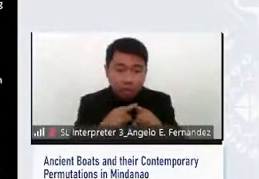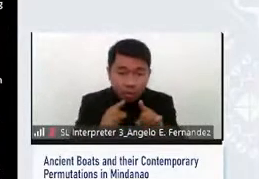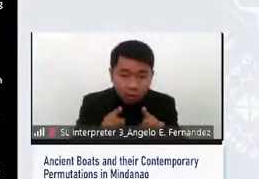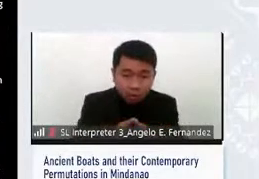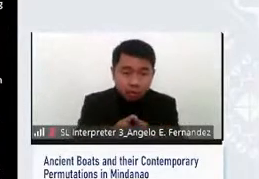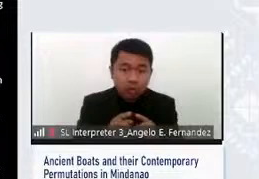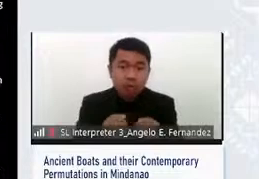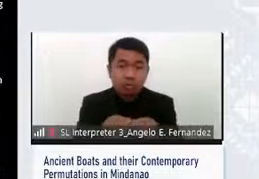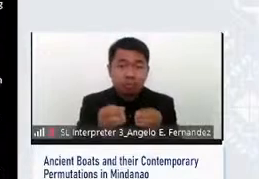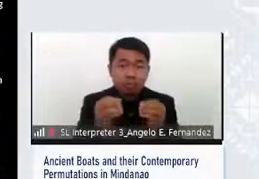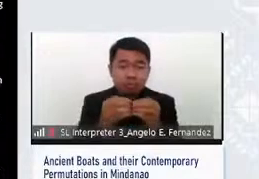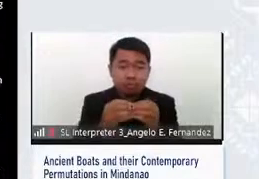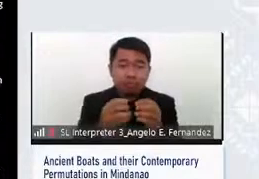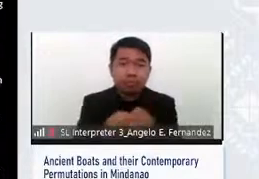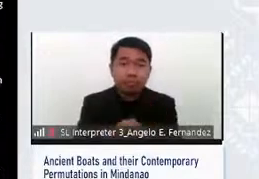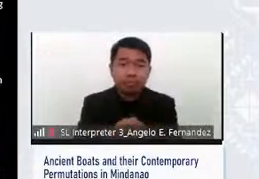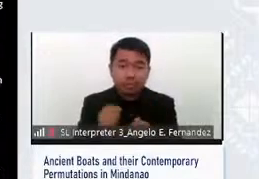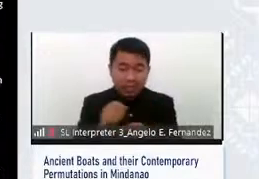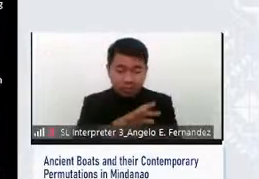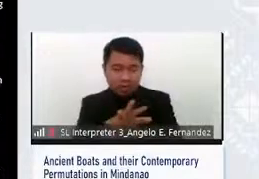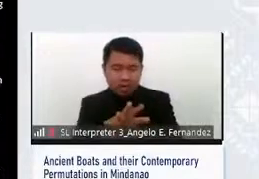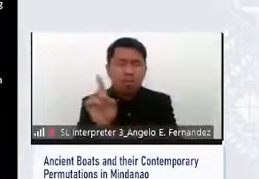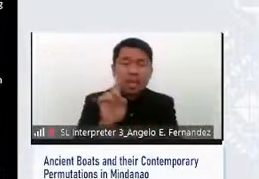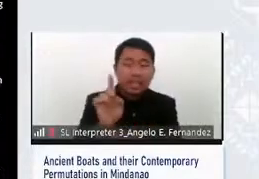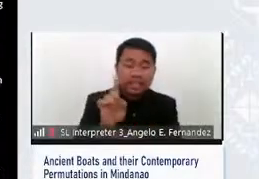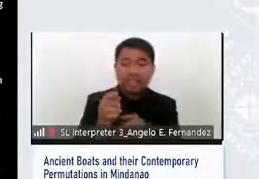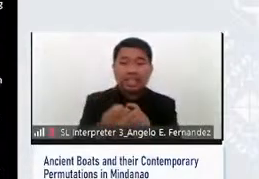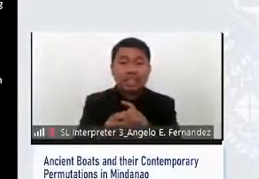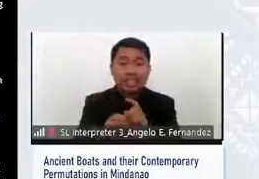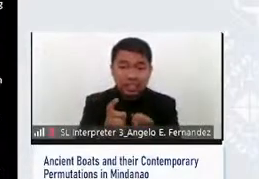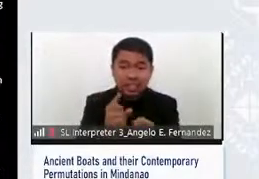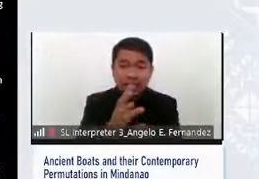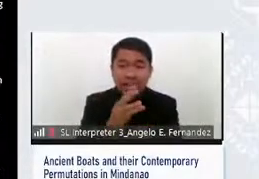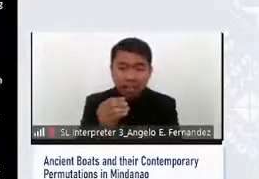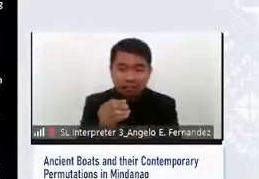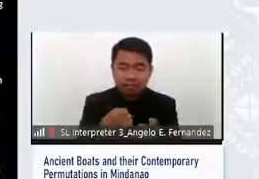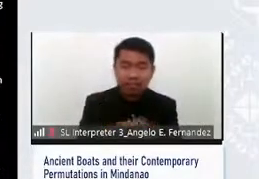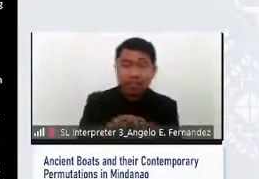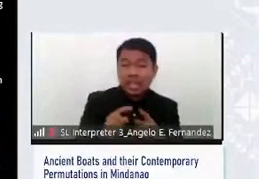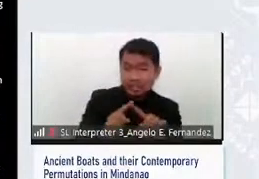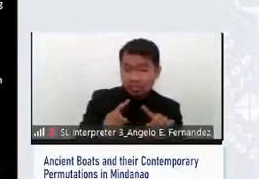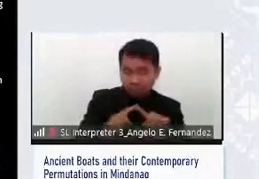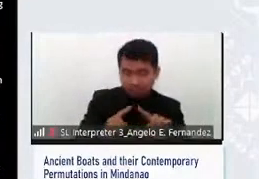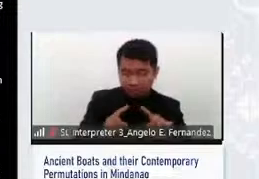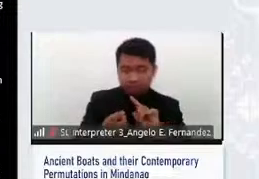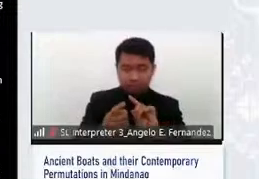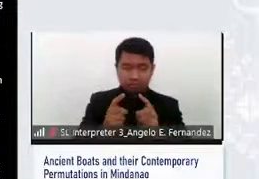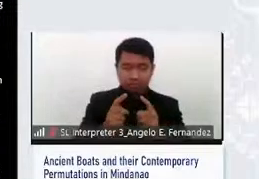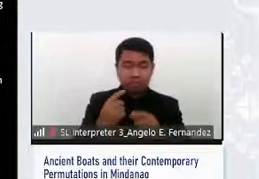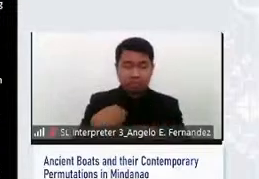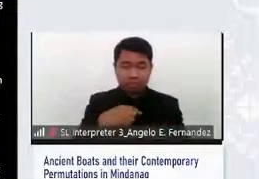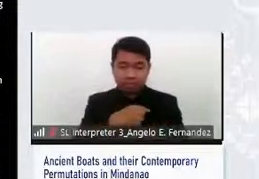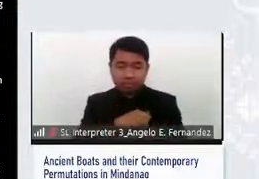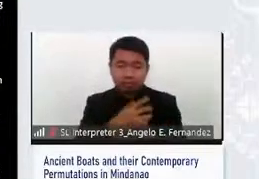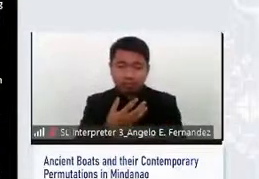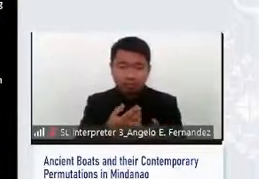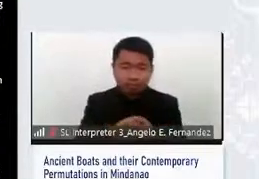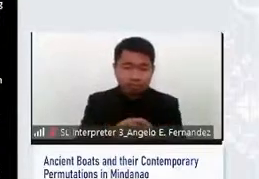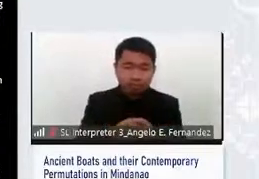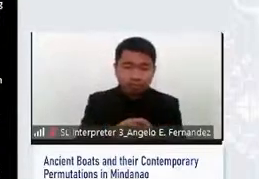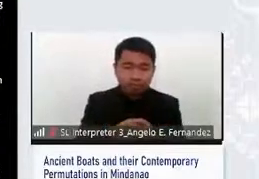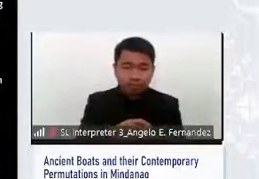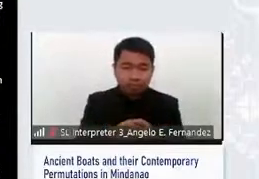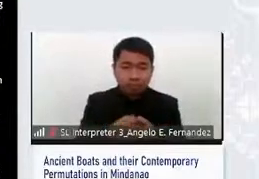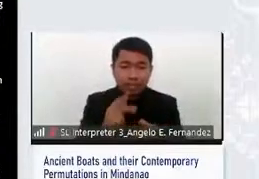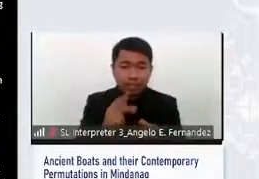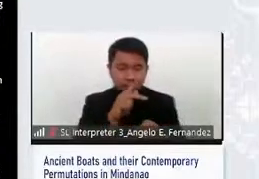have influenced the changes and adaptation of these vessels over the centuries. The Philippines is an archipelagic country, and the majority